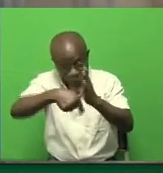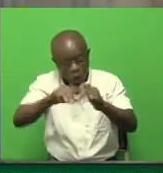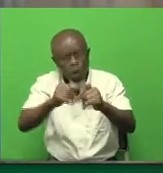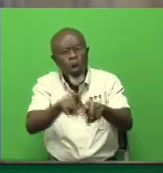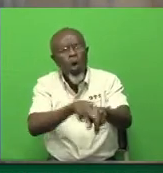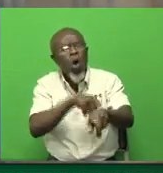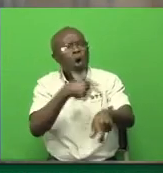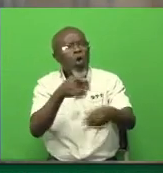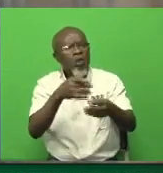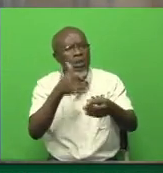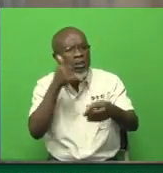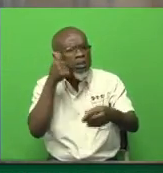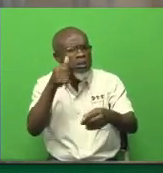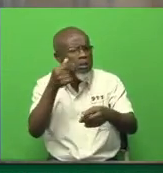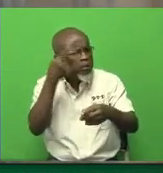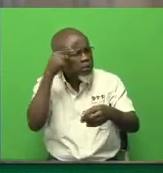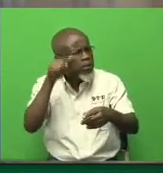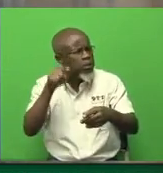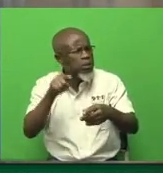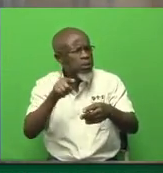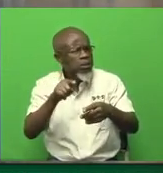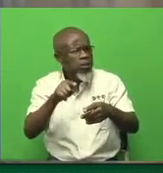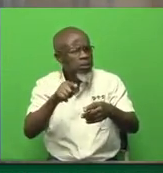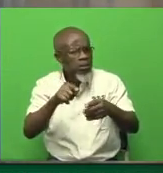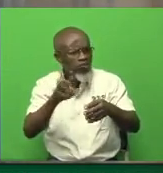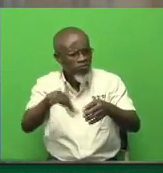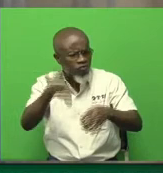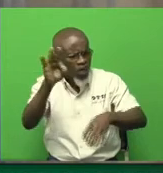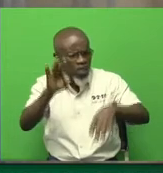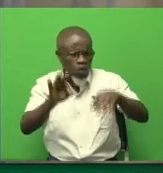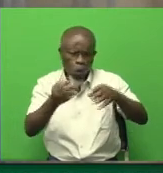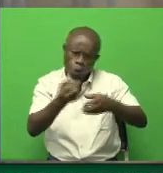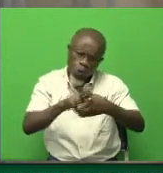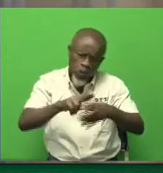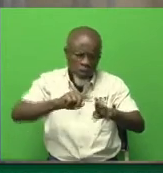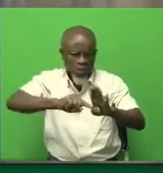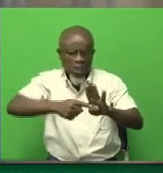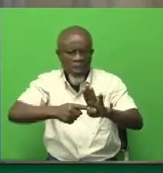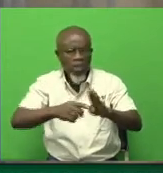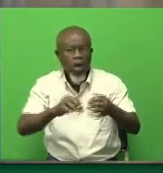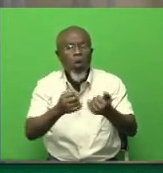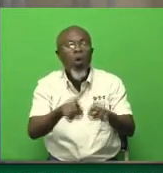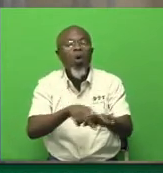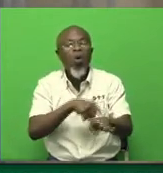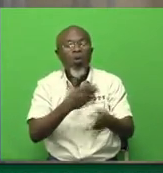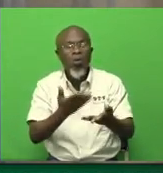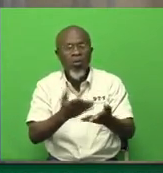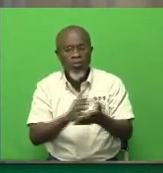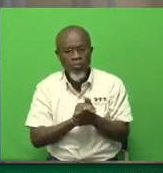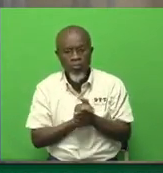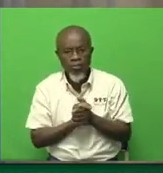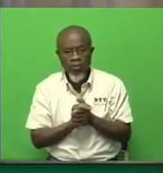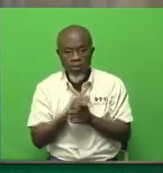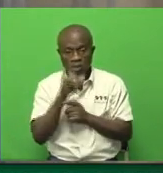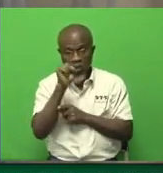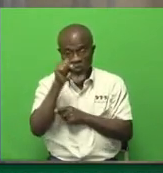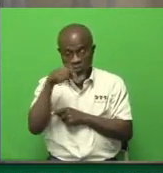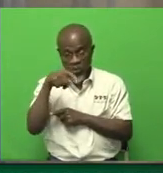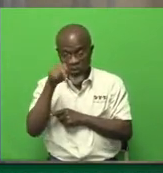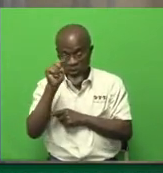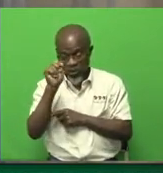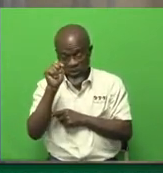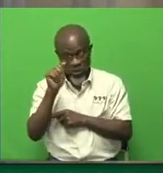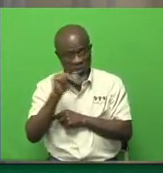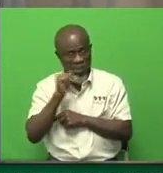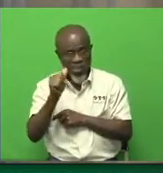explore to fine to drill and so on but that's not a problem I see here spt is not computed on a well